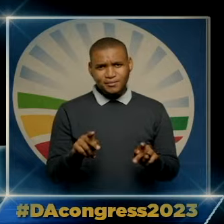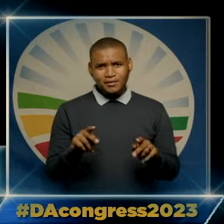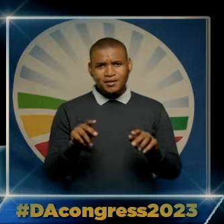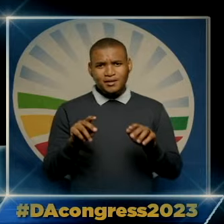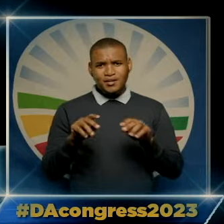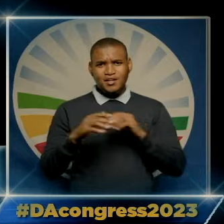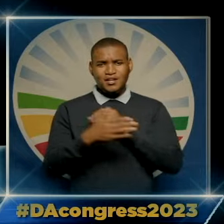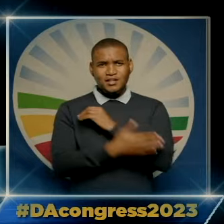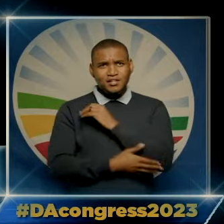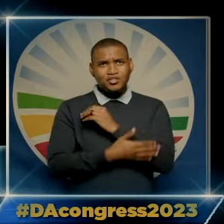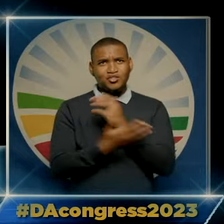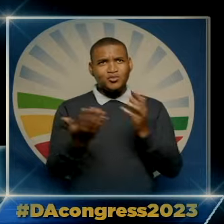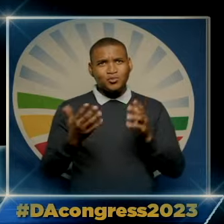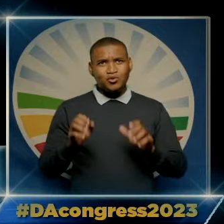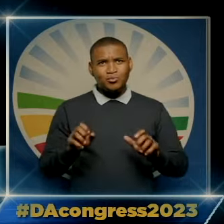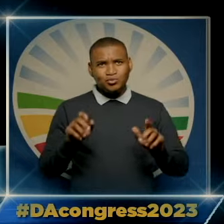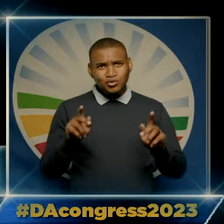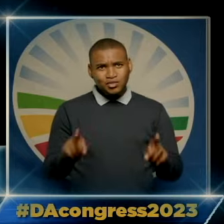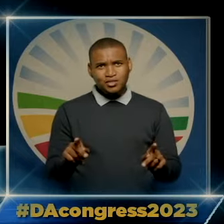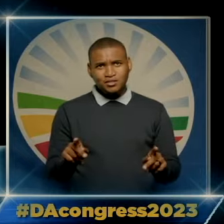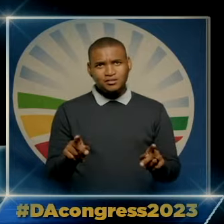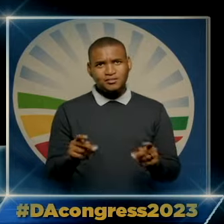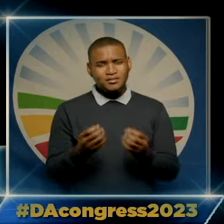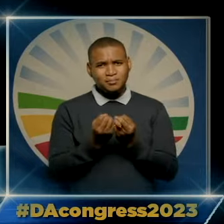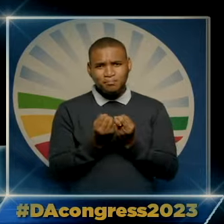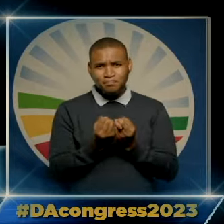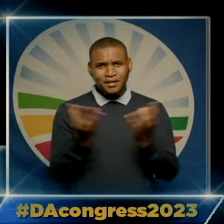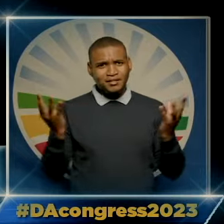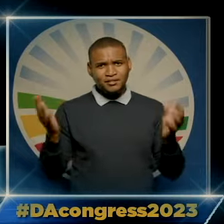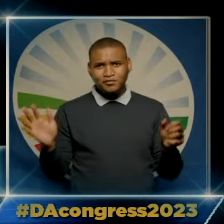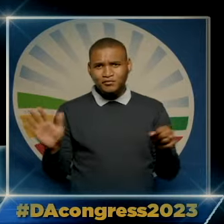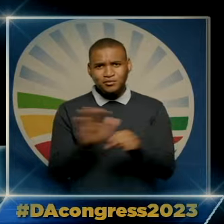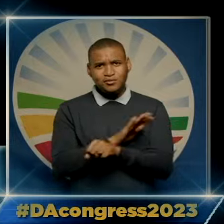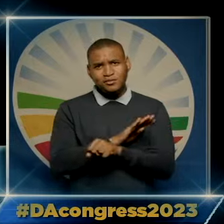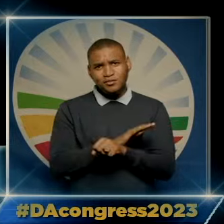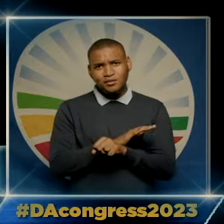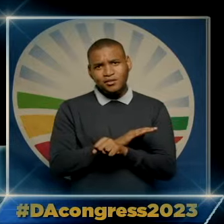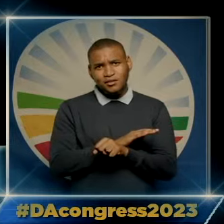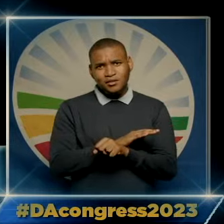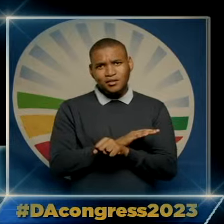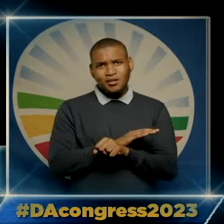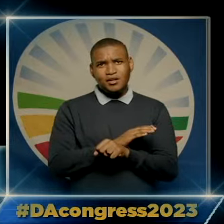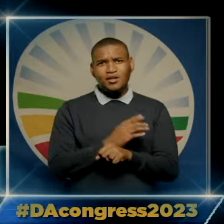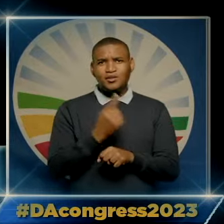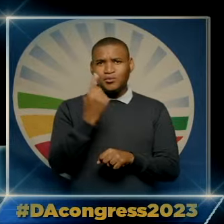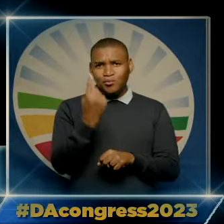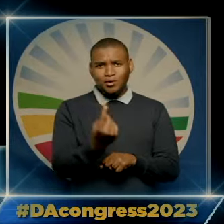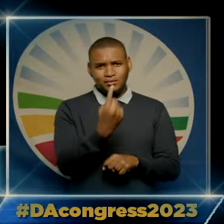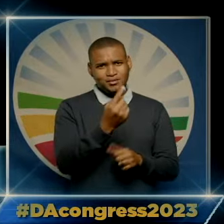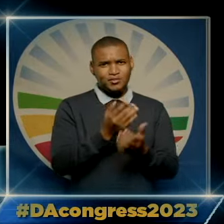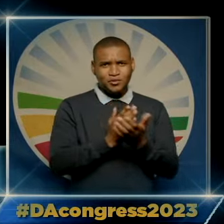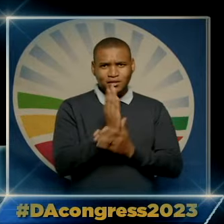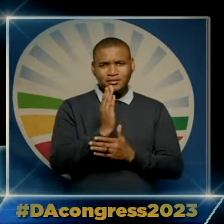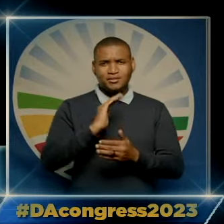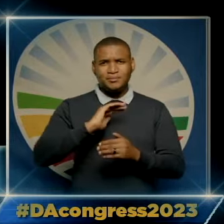where opportunity is plentiful and everyone's rights are protected.